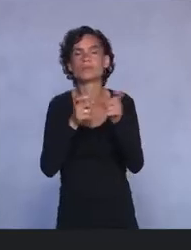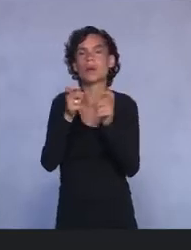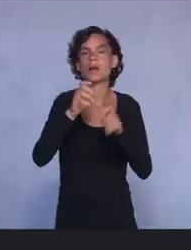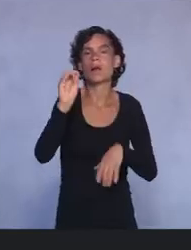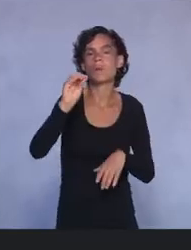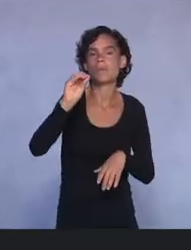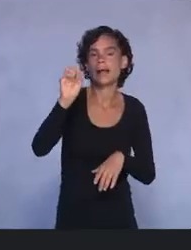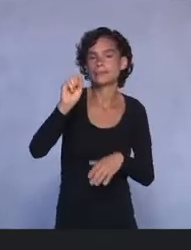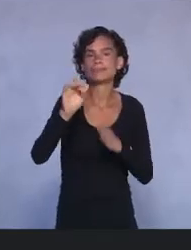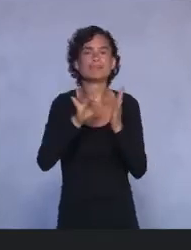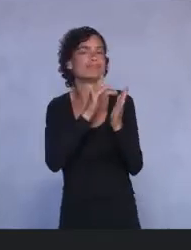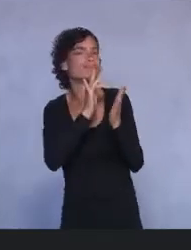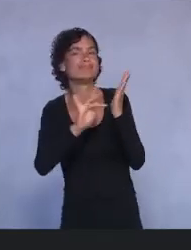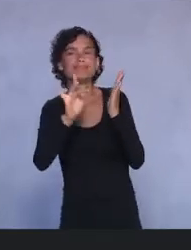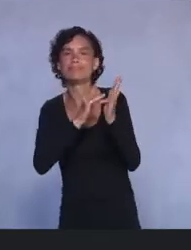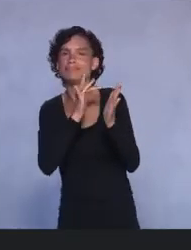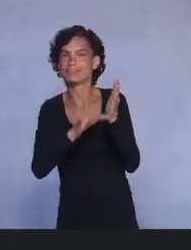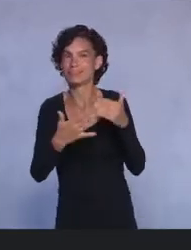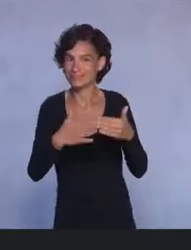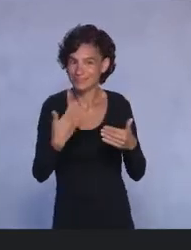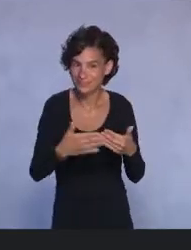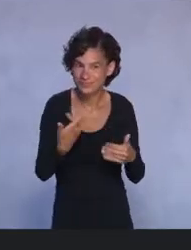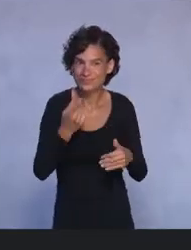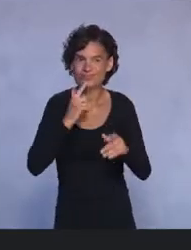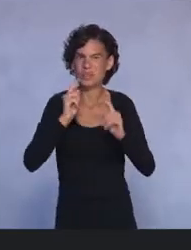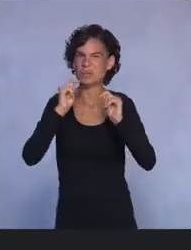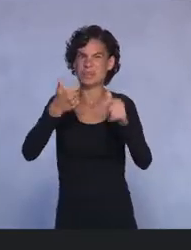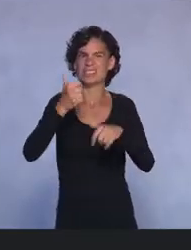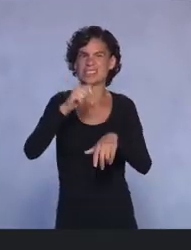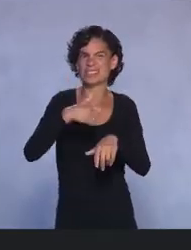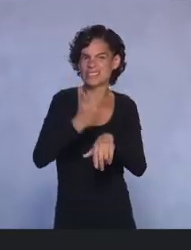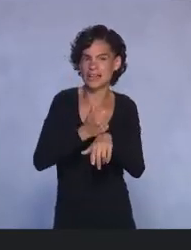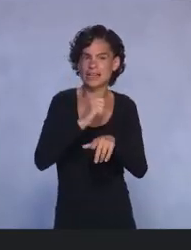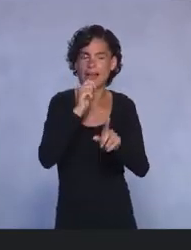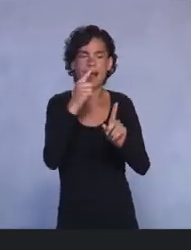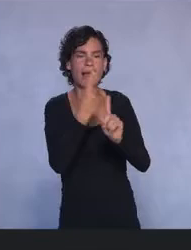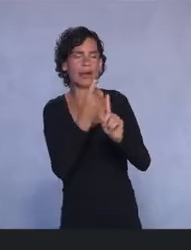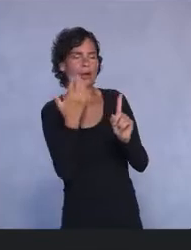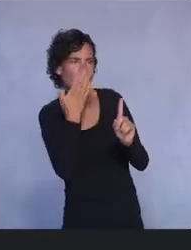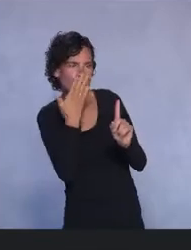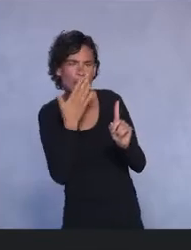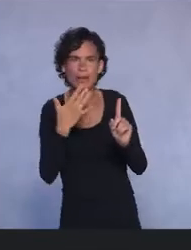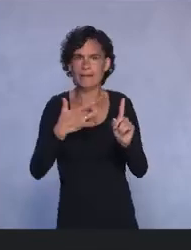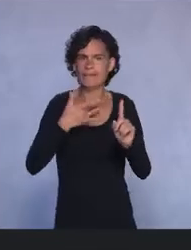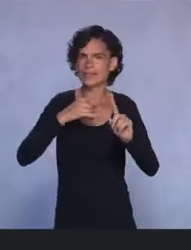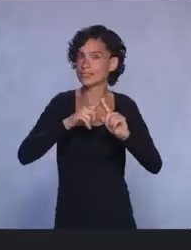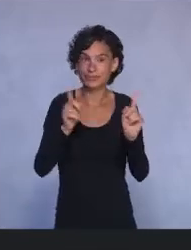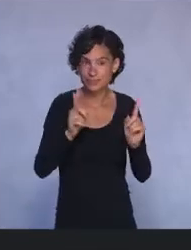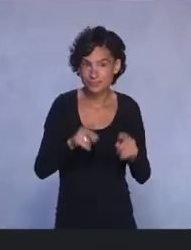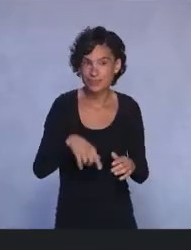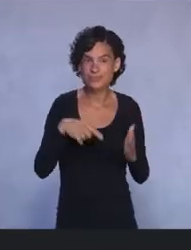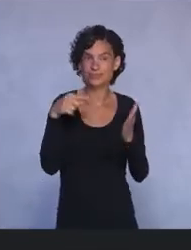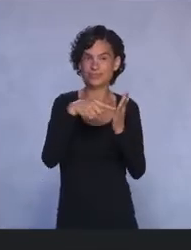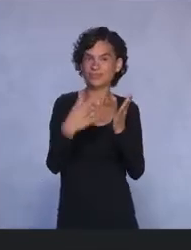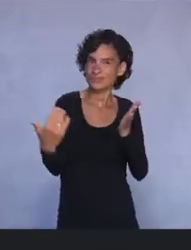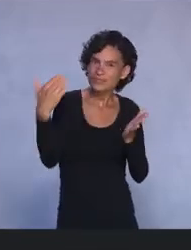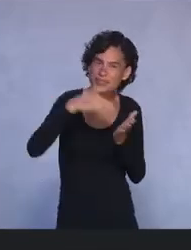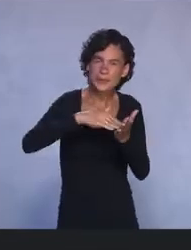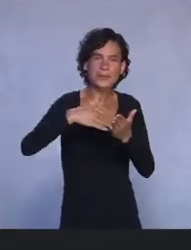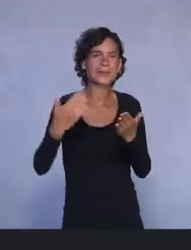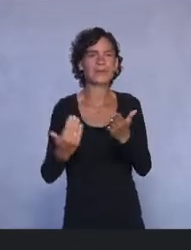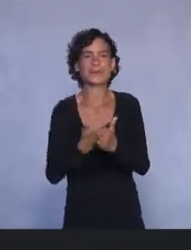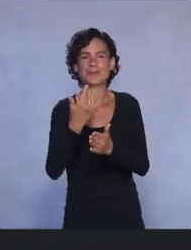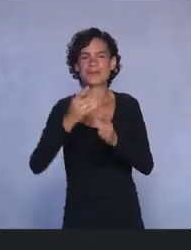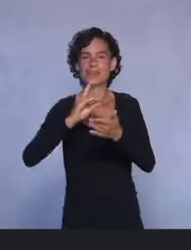tap. The quick setting space doesn't just look and feel different. It's been redesigned to include Google